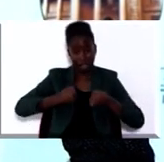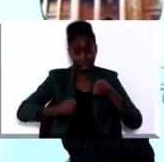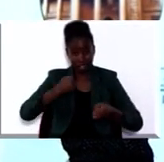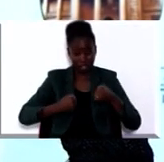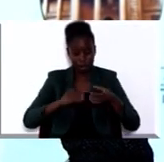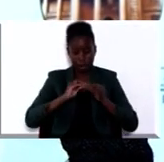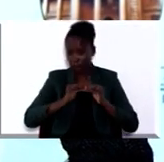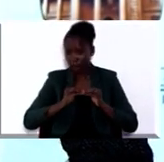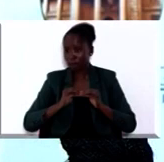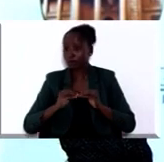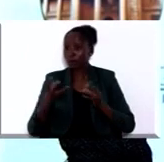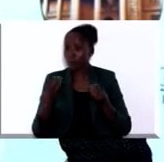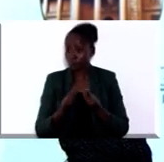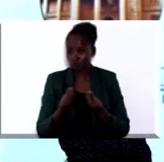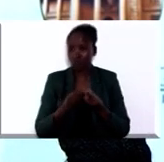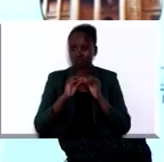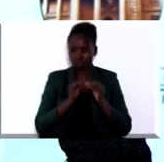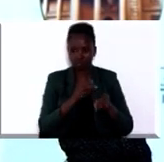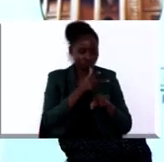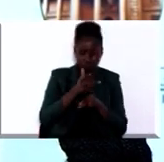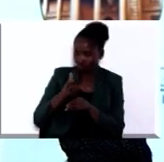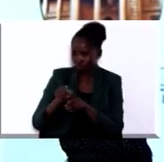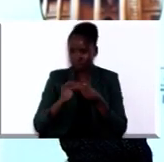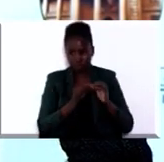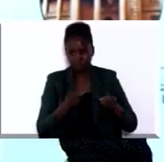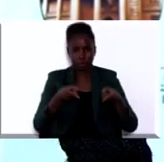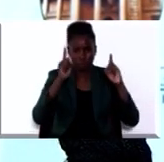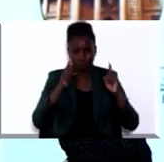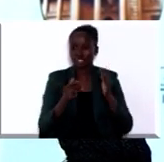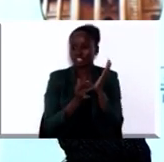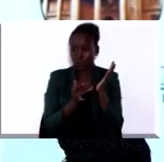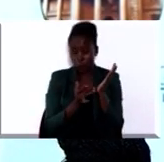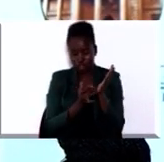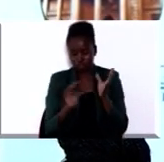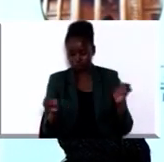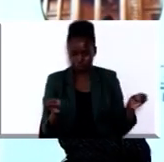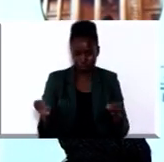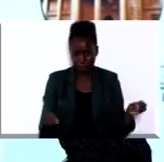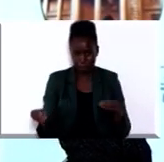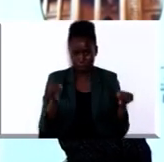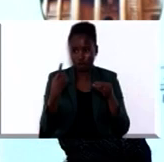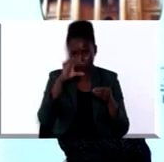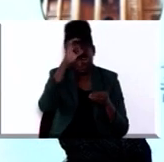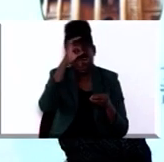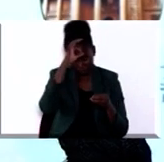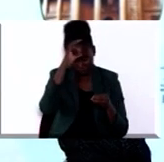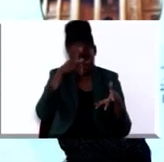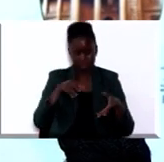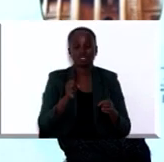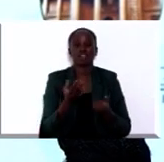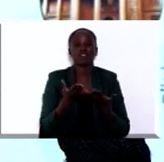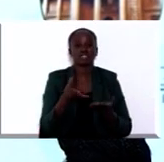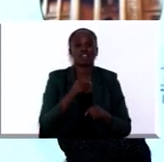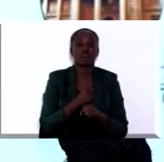with cutting-edge crime-fighting technology to the South African Police Service in Gauteng.